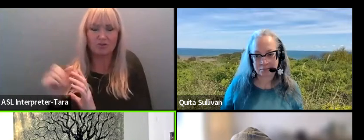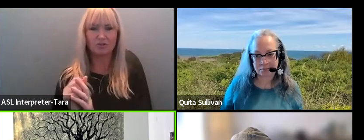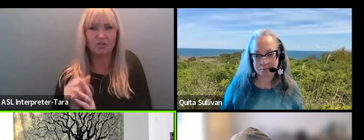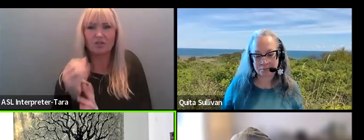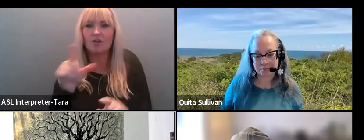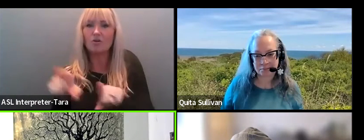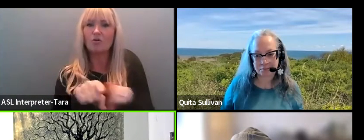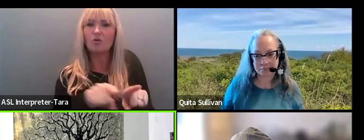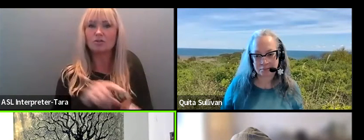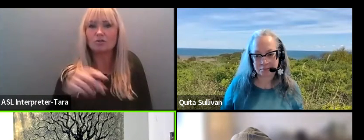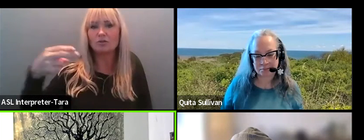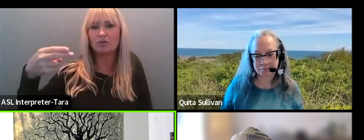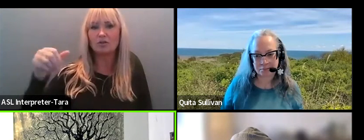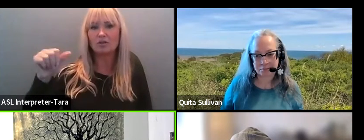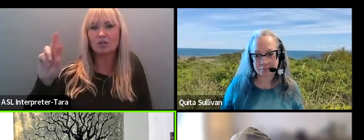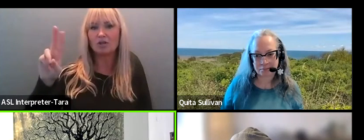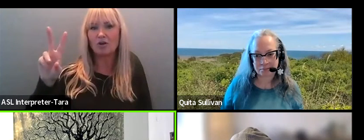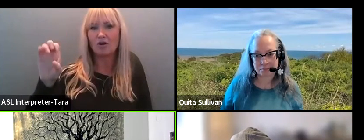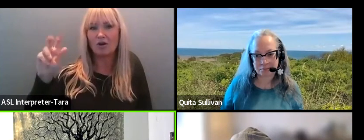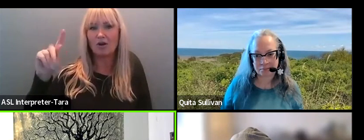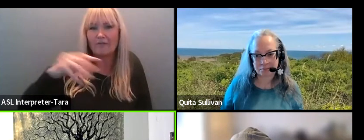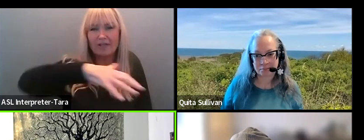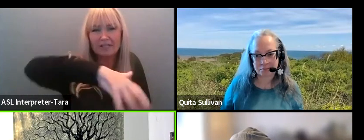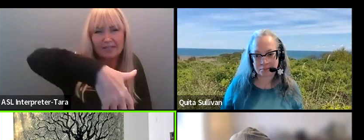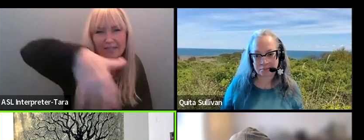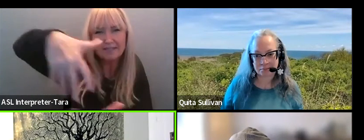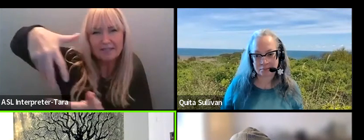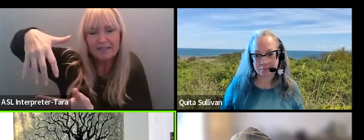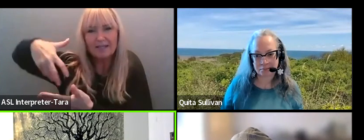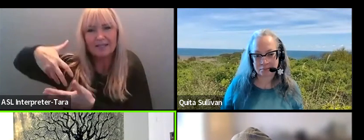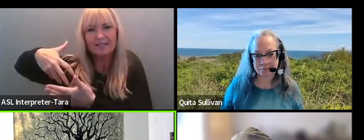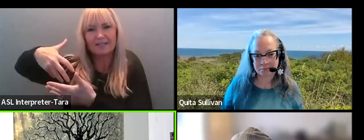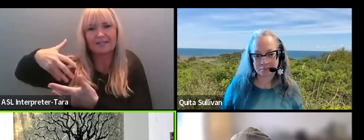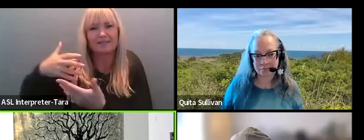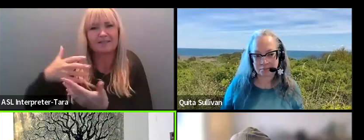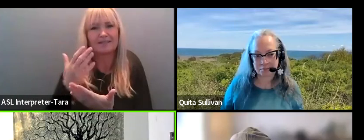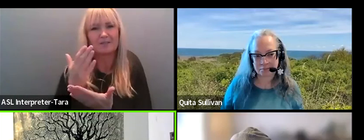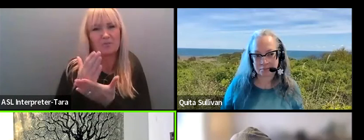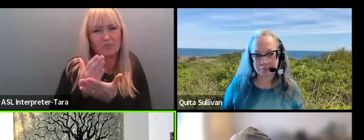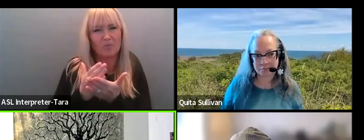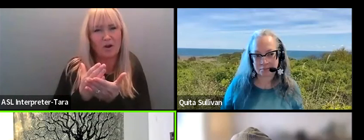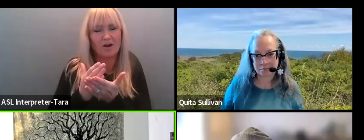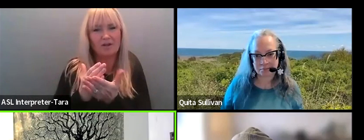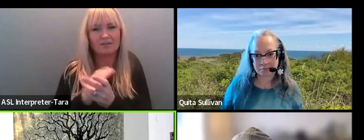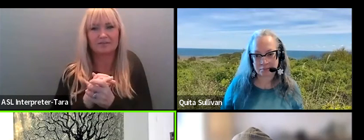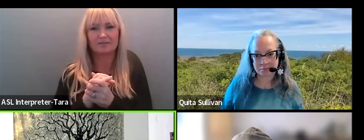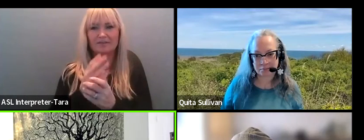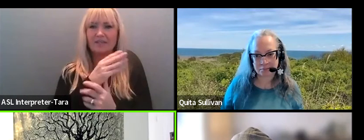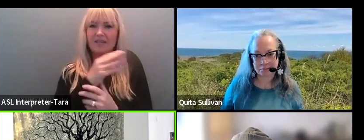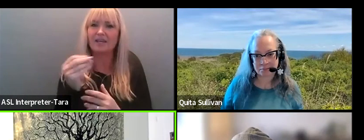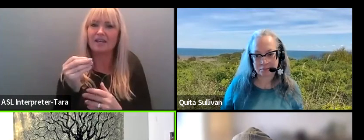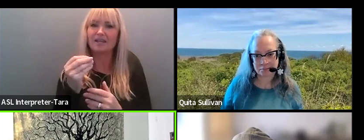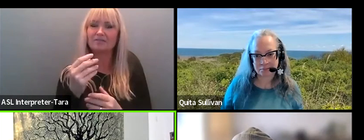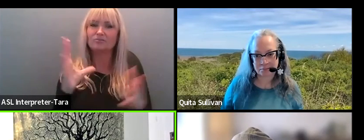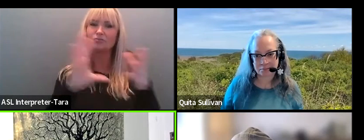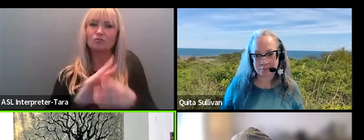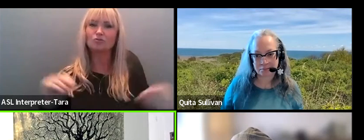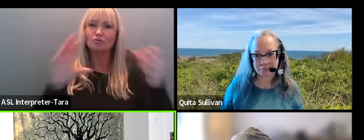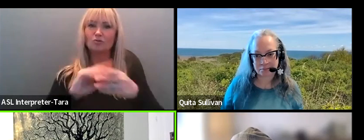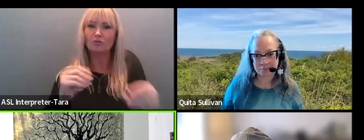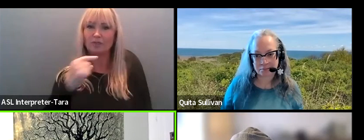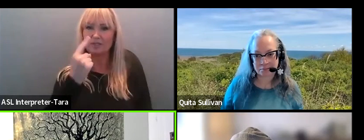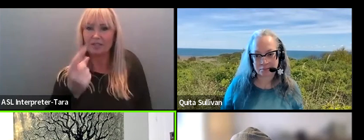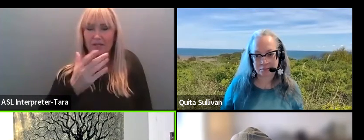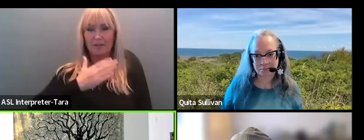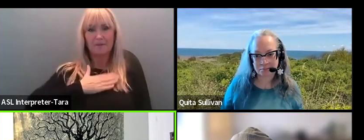was attached to the dance that she was doing, and the element of storytelling. So my major